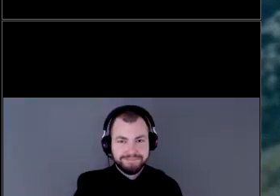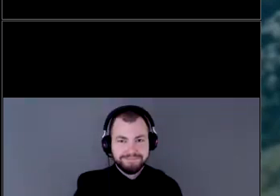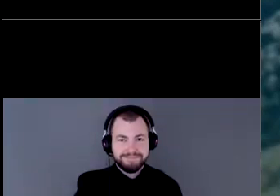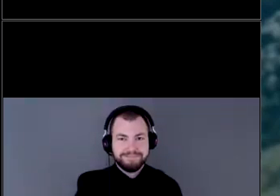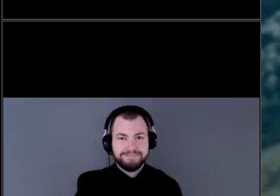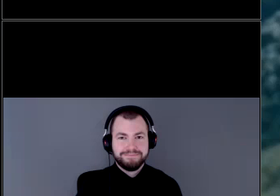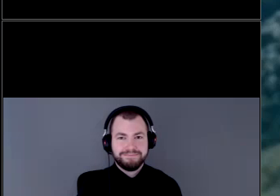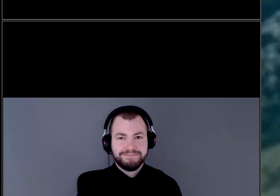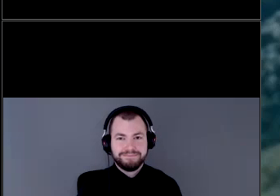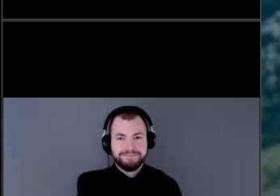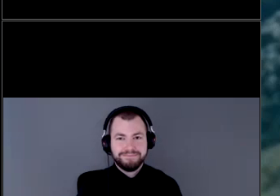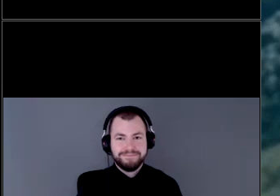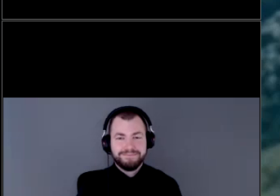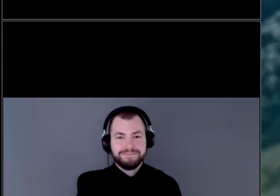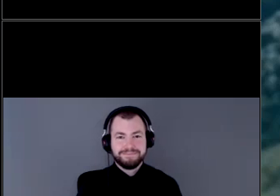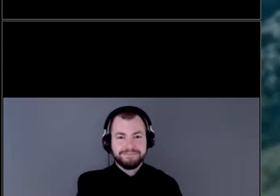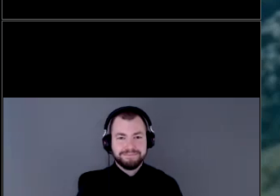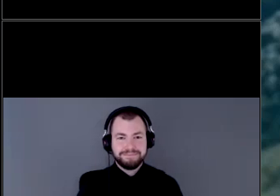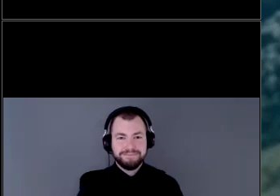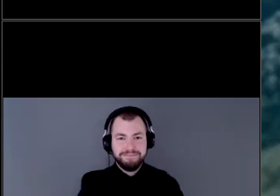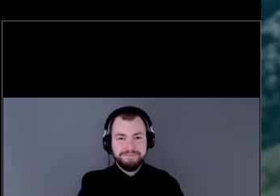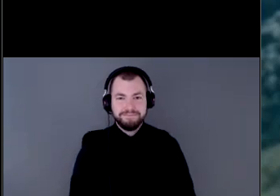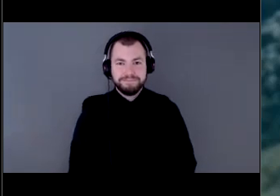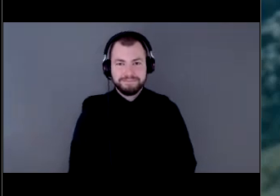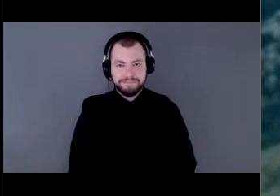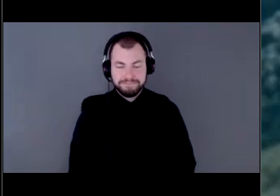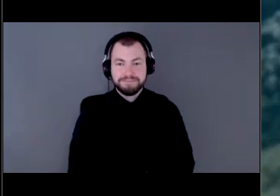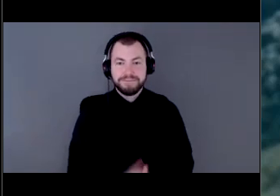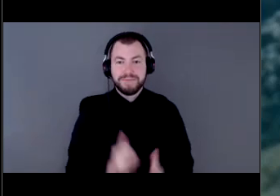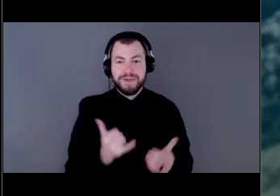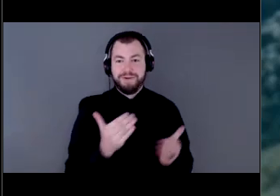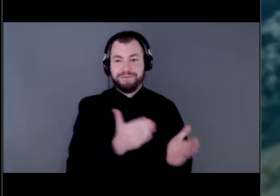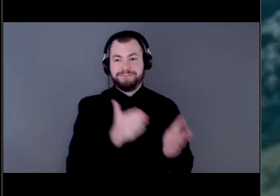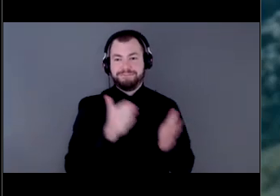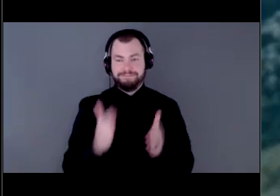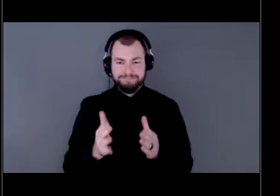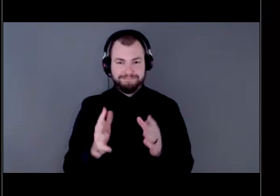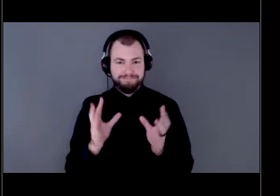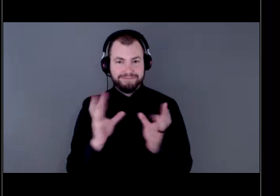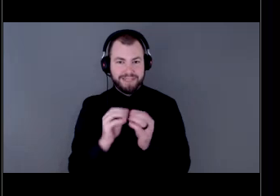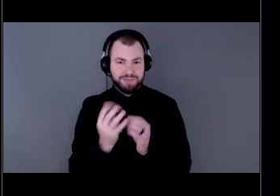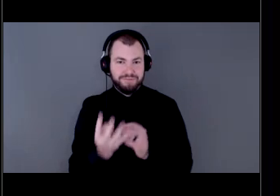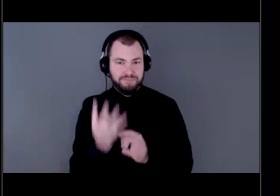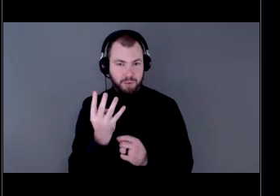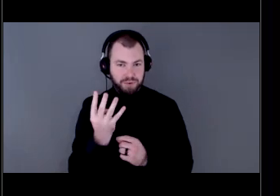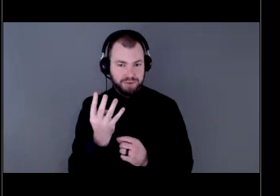I think now we're moving on to session 4. We're a little behind schedule. Thank you for your patience.